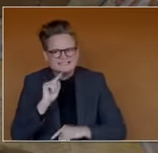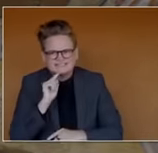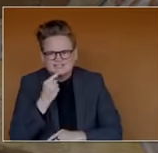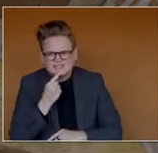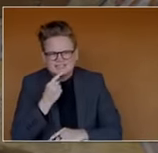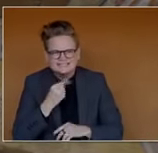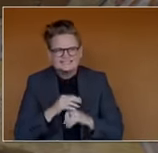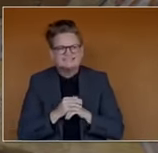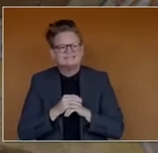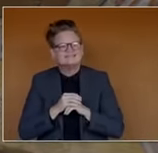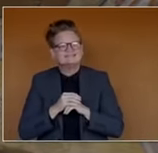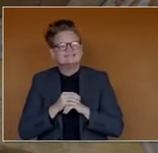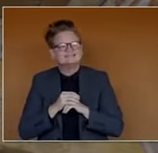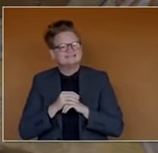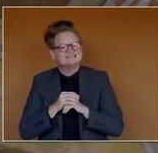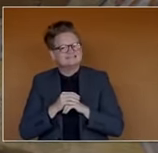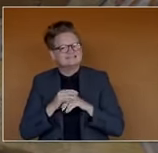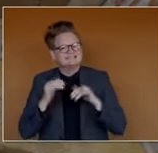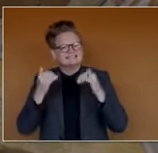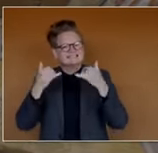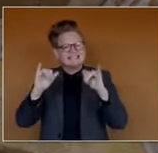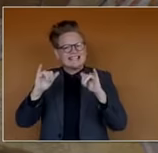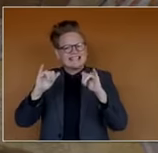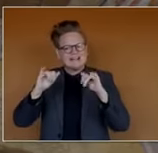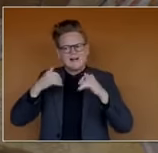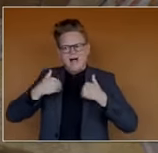as they've ever been. We are monitoring well over